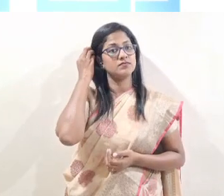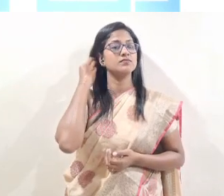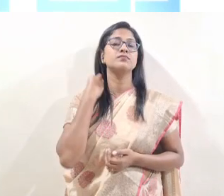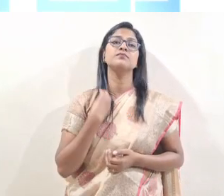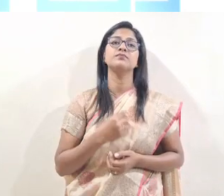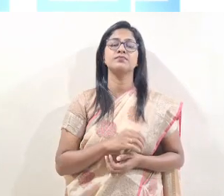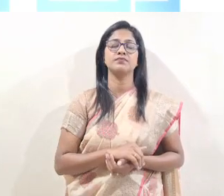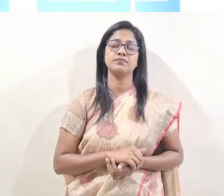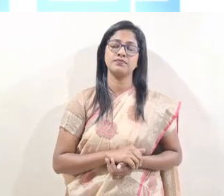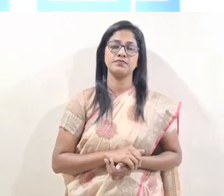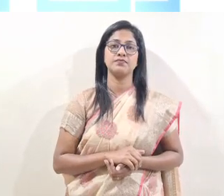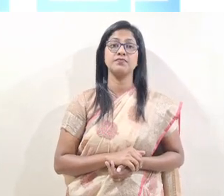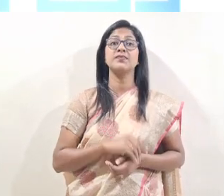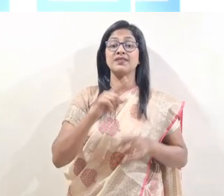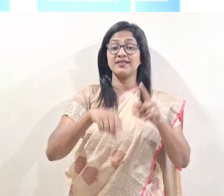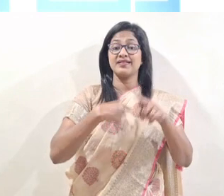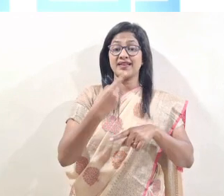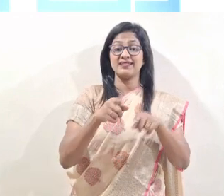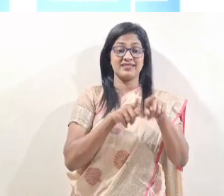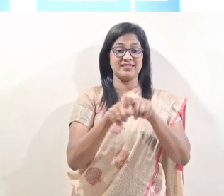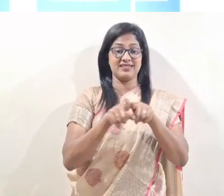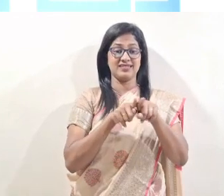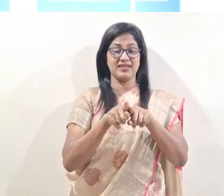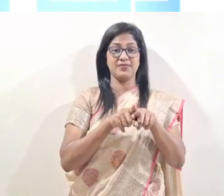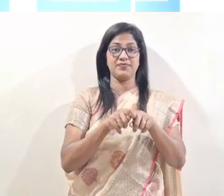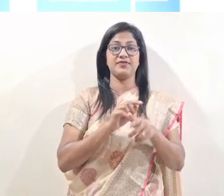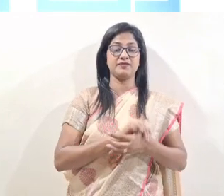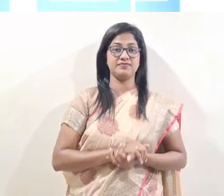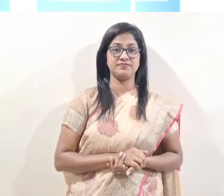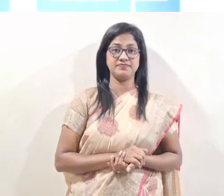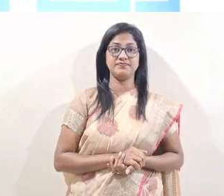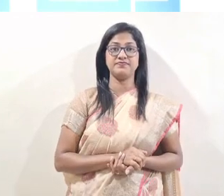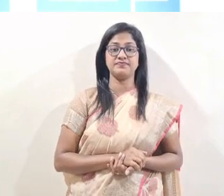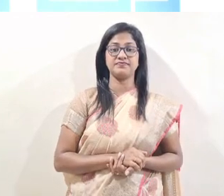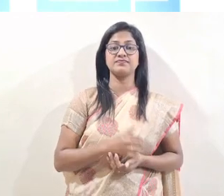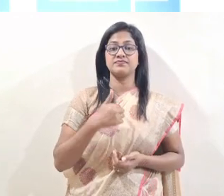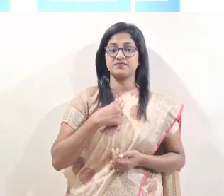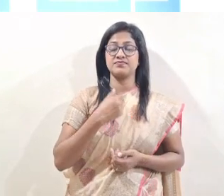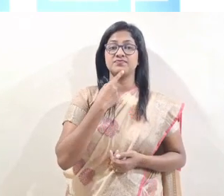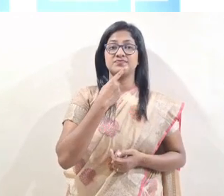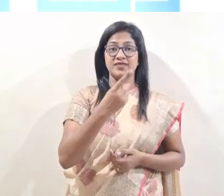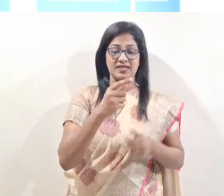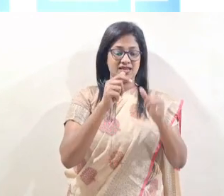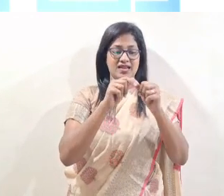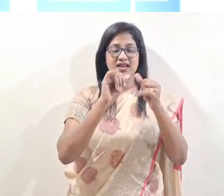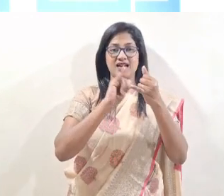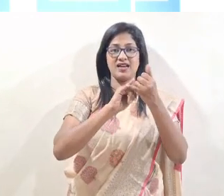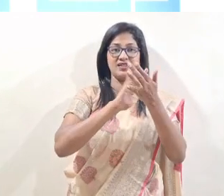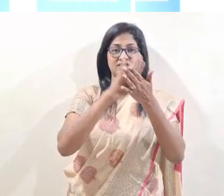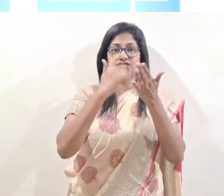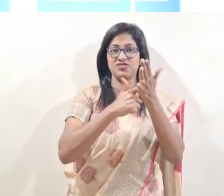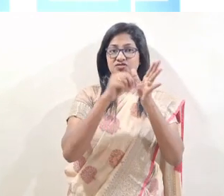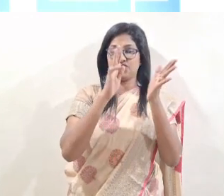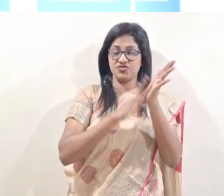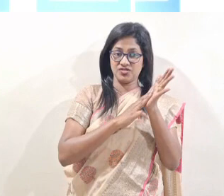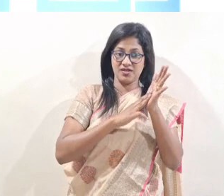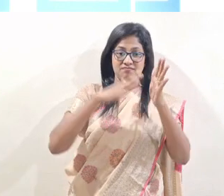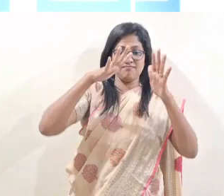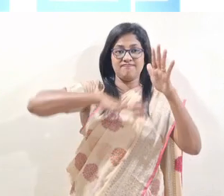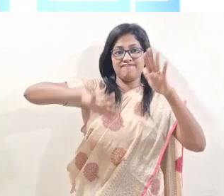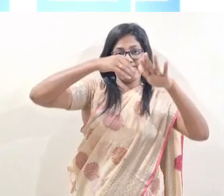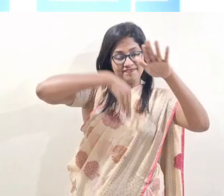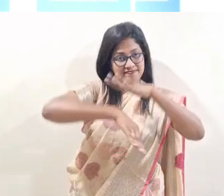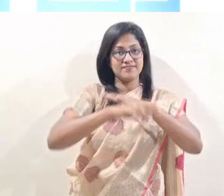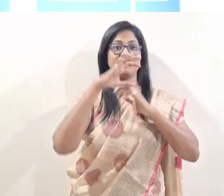The next example I would take it is Ashram Underground Station. Here exactly the opposite